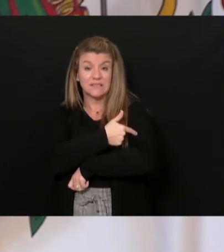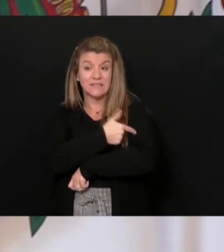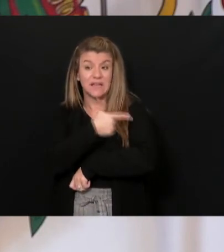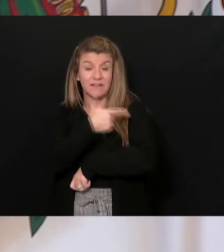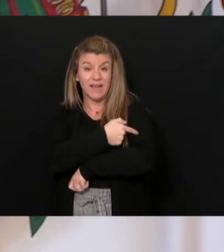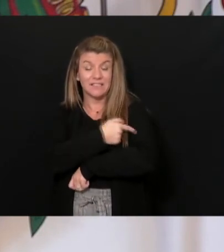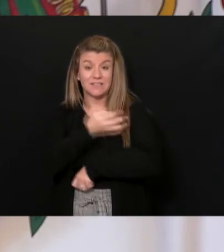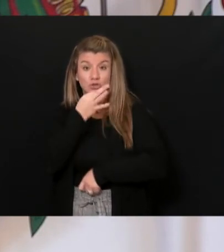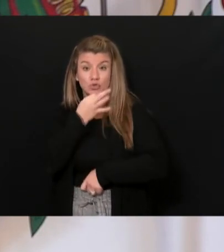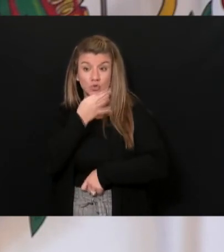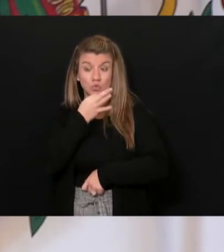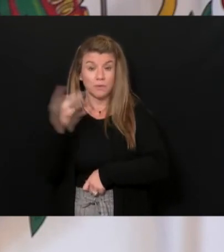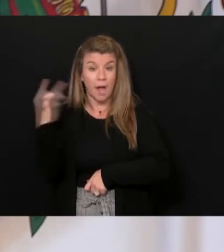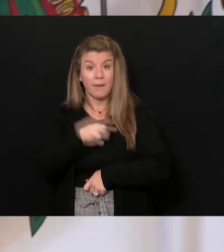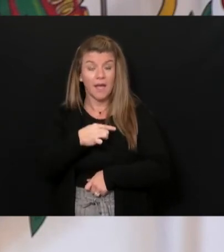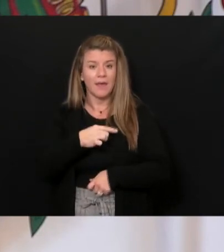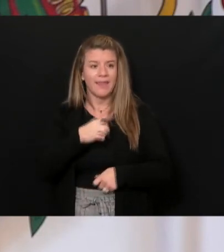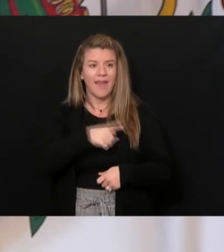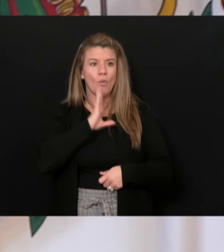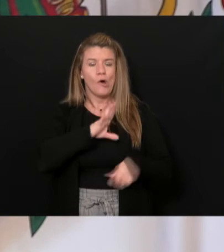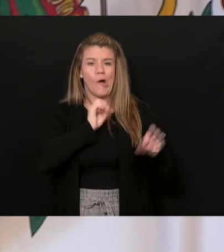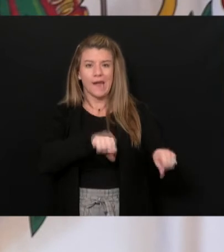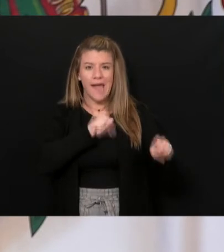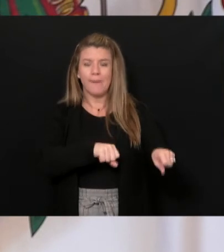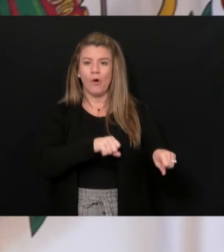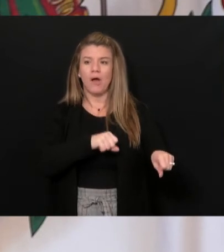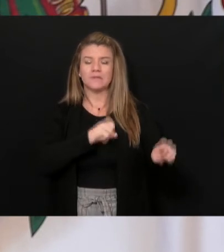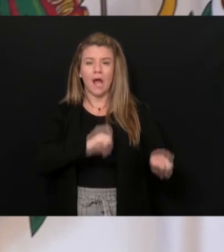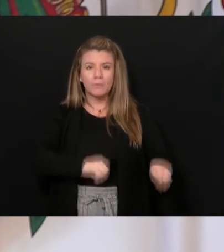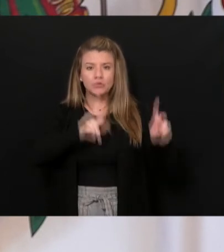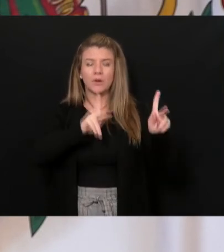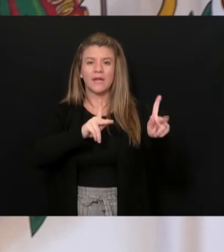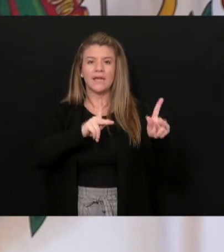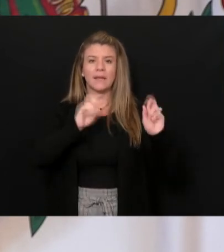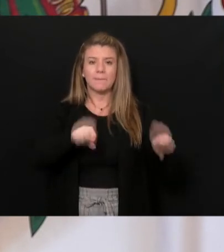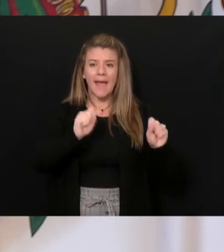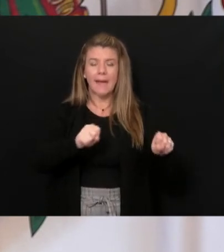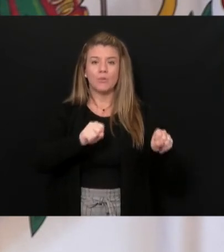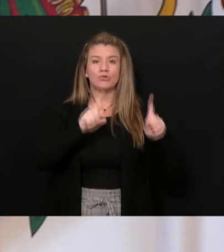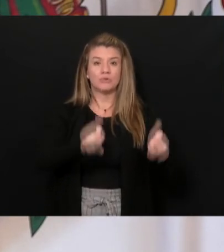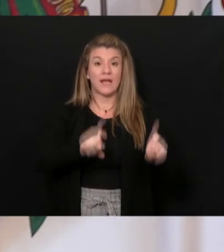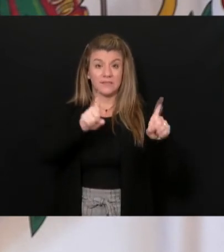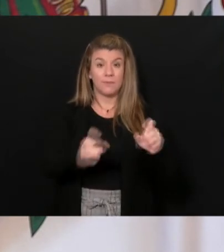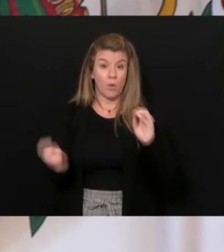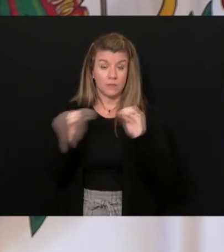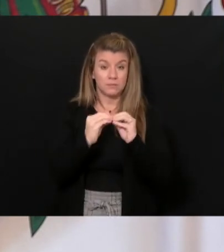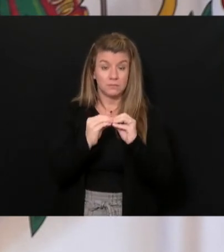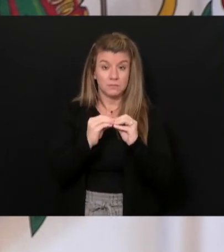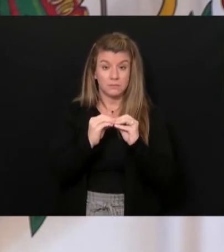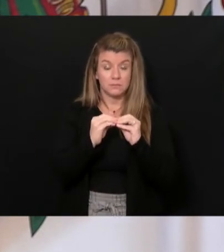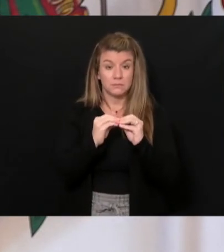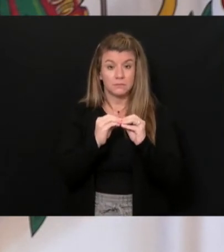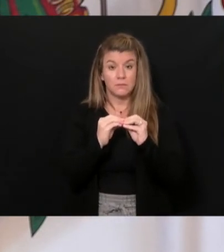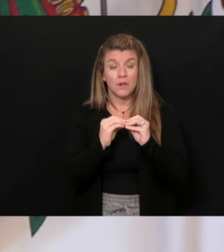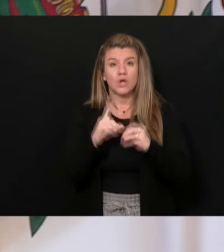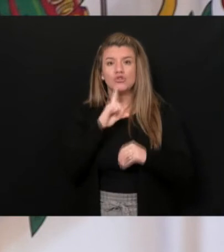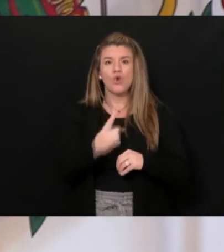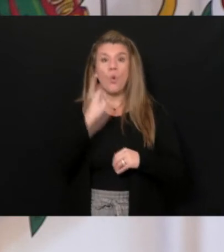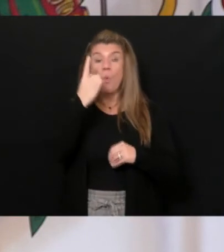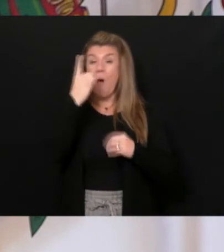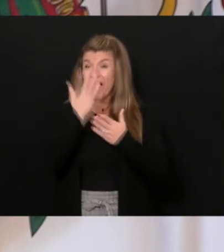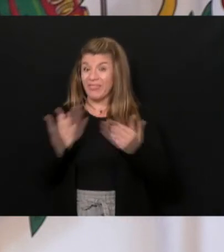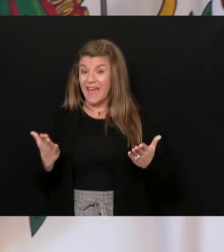that are coming out that are enabling us the opportunity to be able to test more. So one of the things